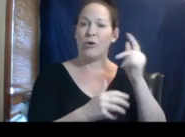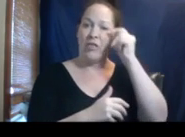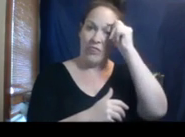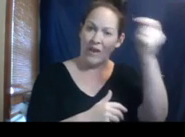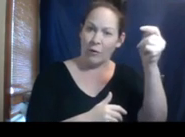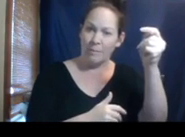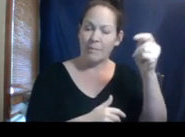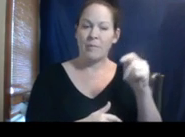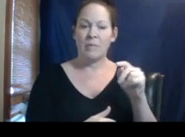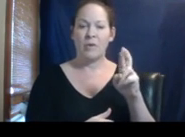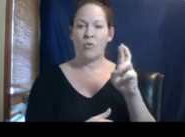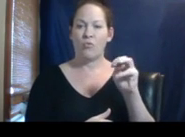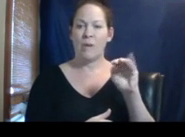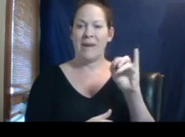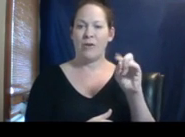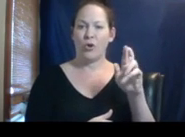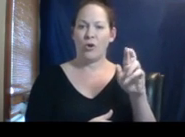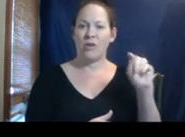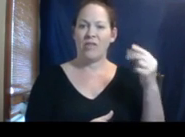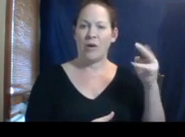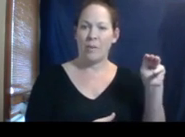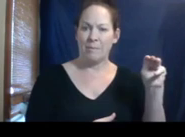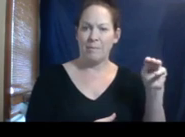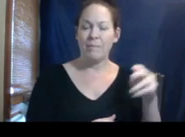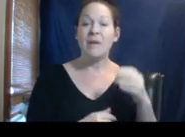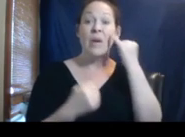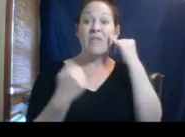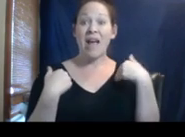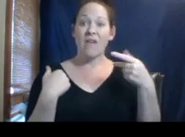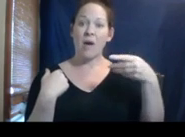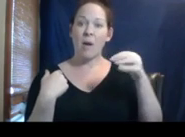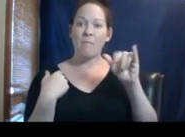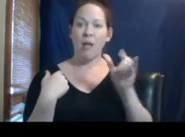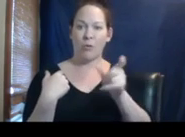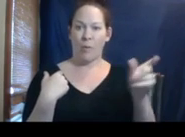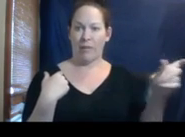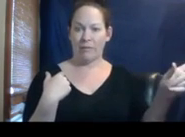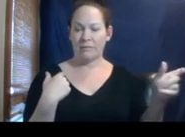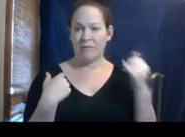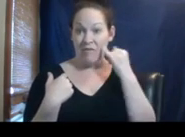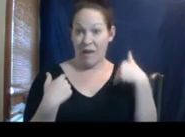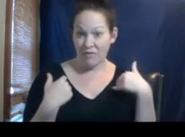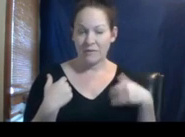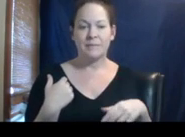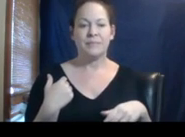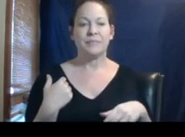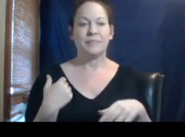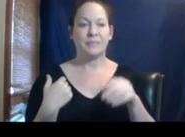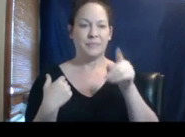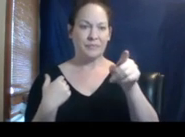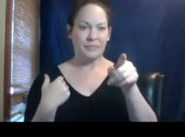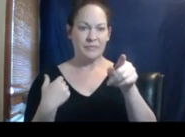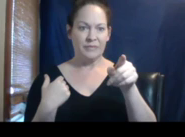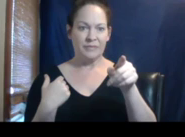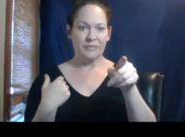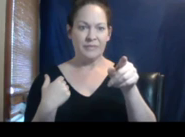try to find roots. So if I have some polynomial, so here is the remainder theorem, and this is going to help us find